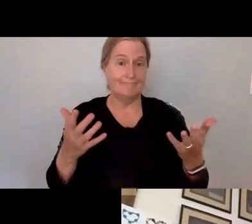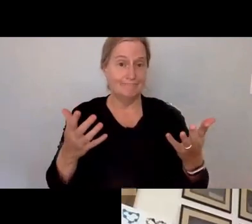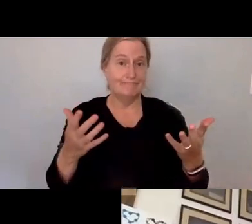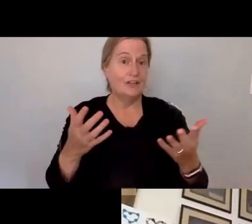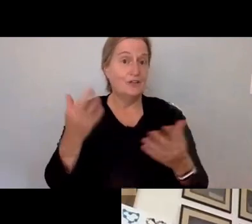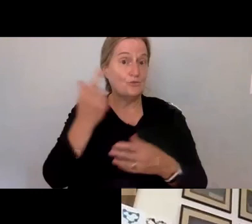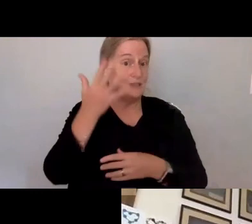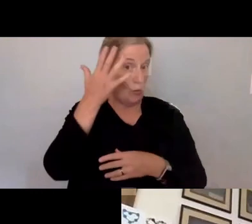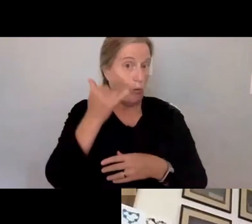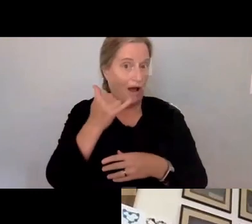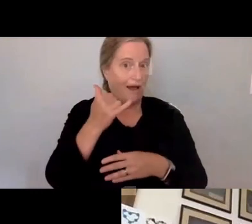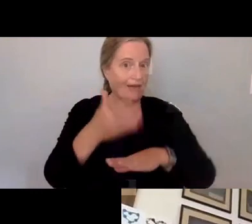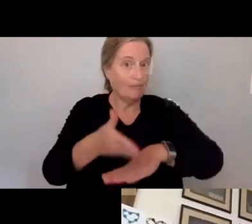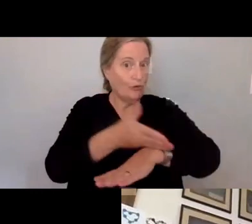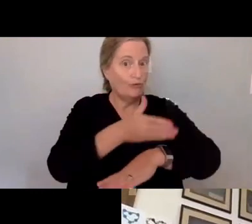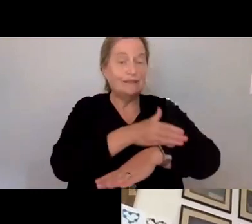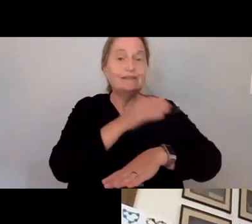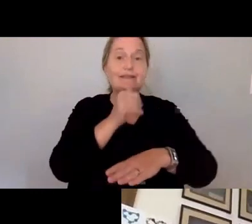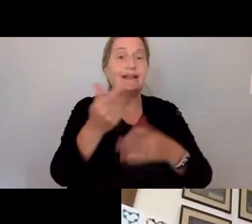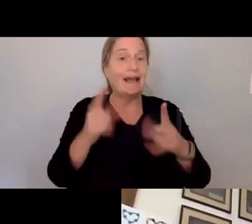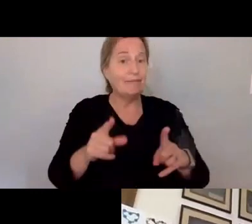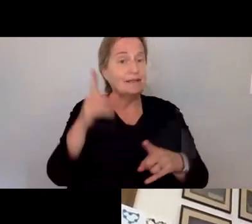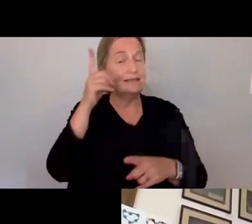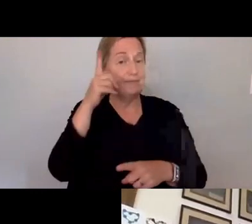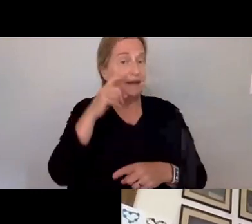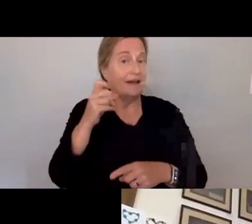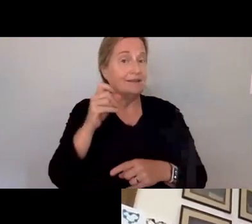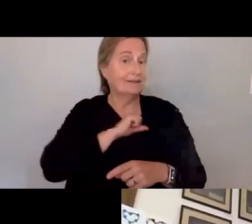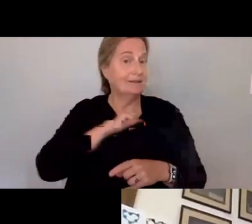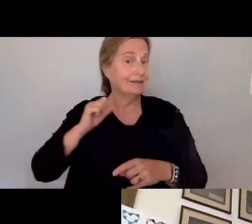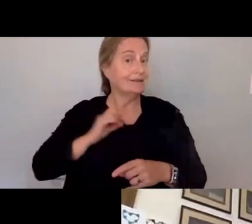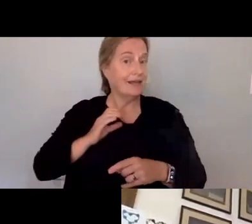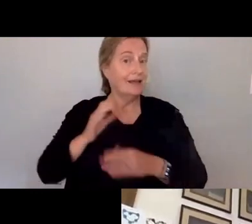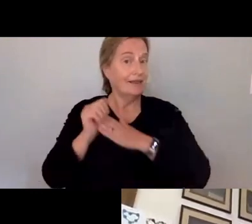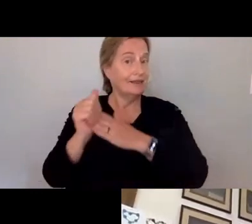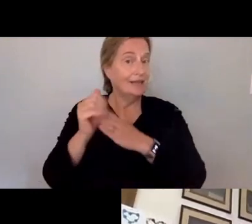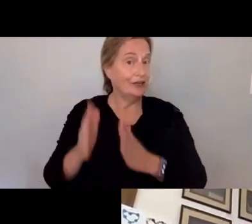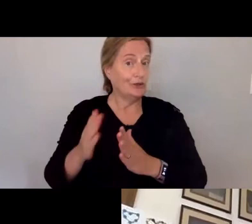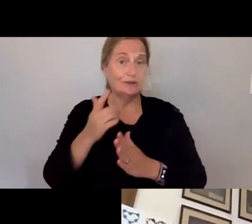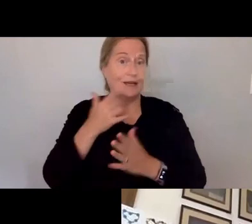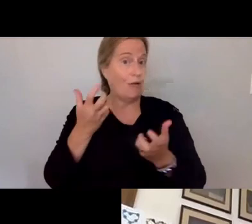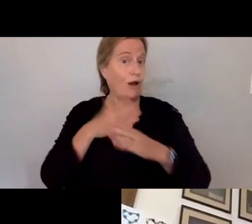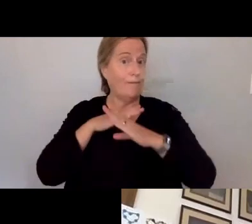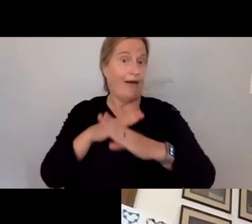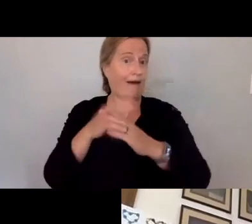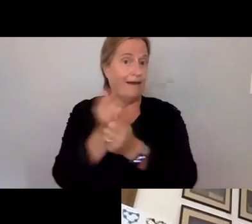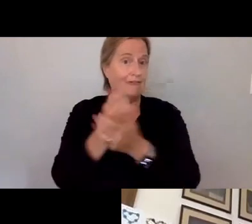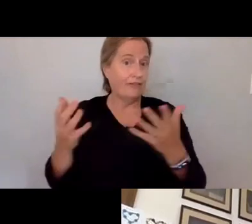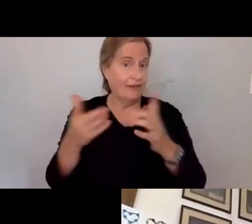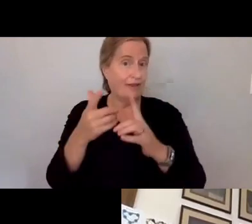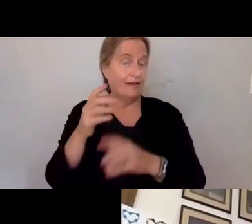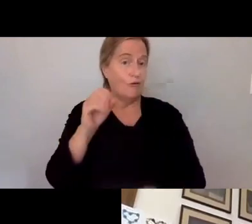everything came to a halt. So now we face another choice as this election comes